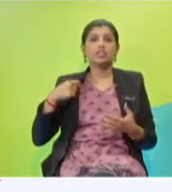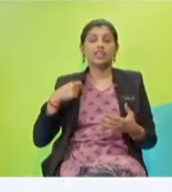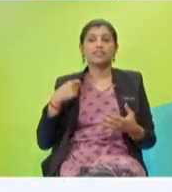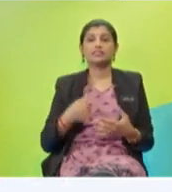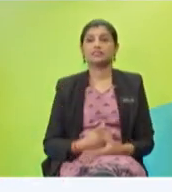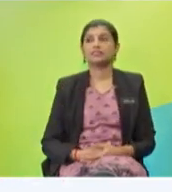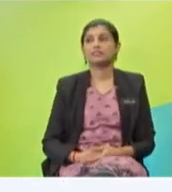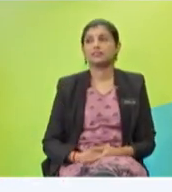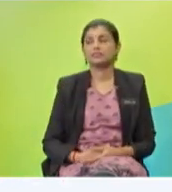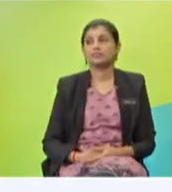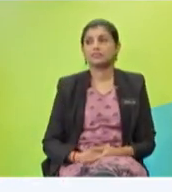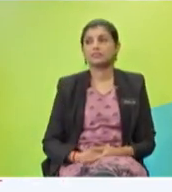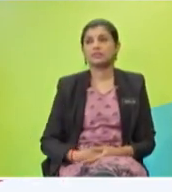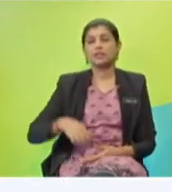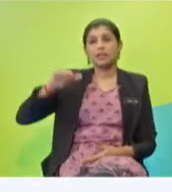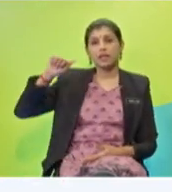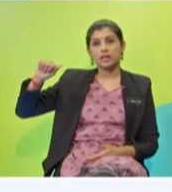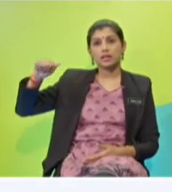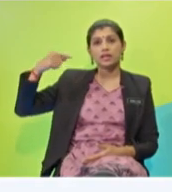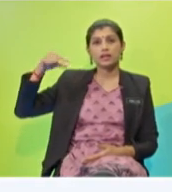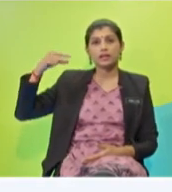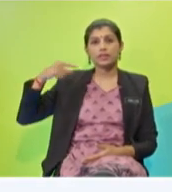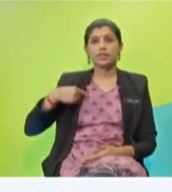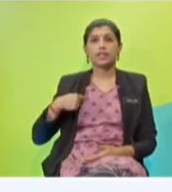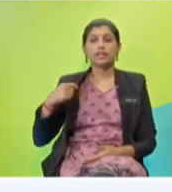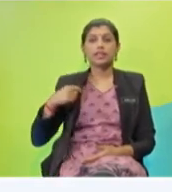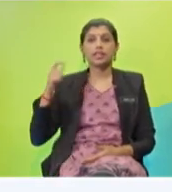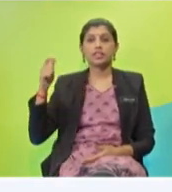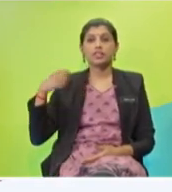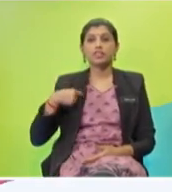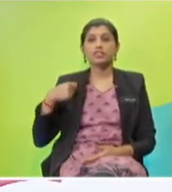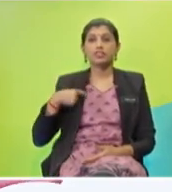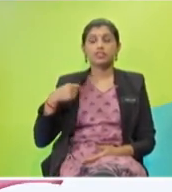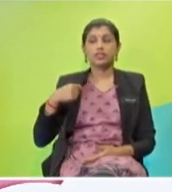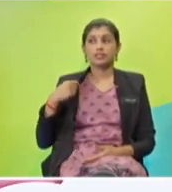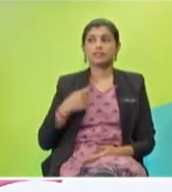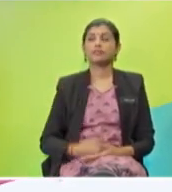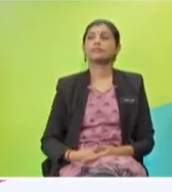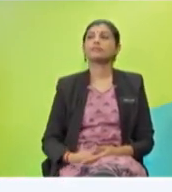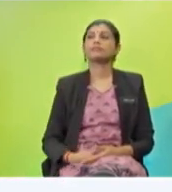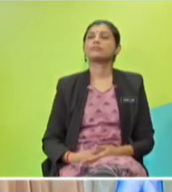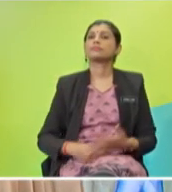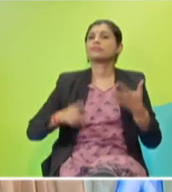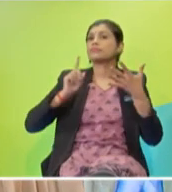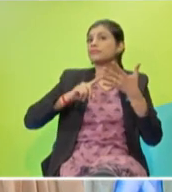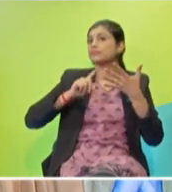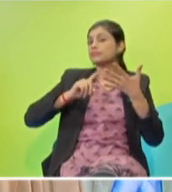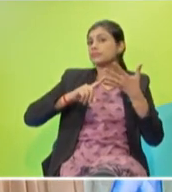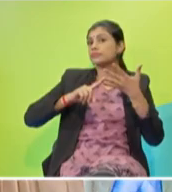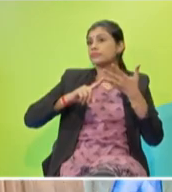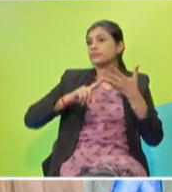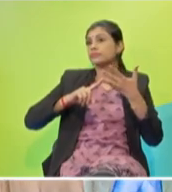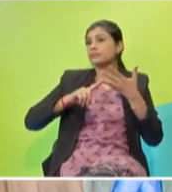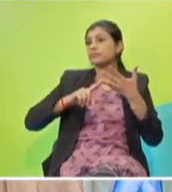a green t-shirt. Okay, write together. T-shirt. Well done. And what's our magic word for today,